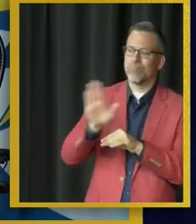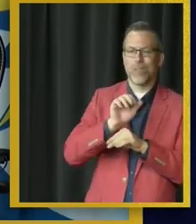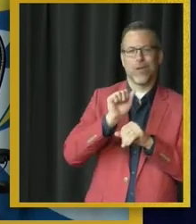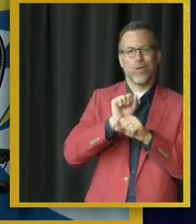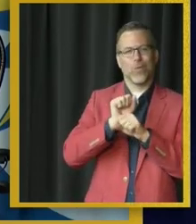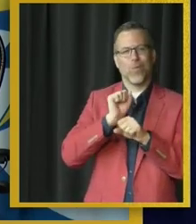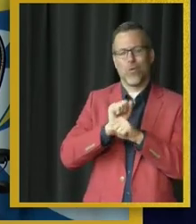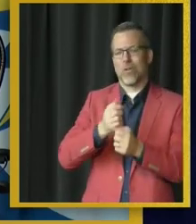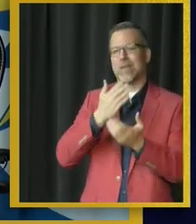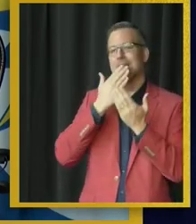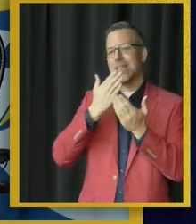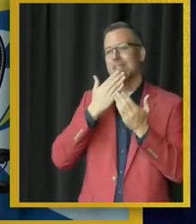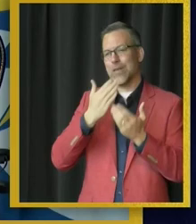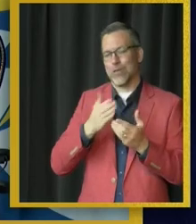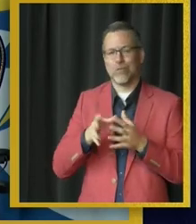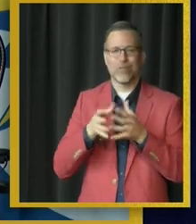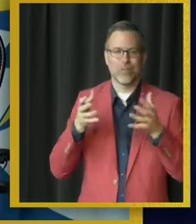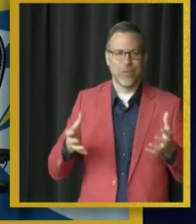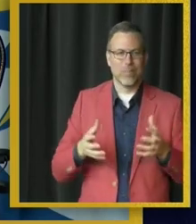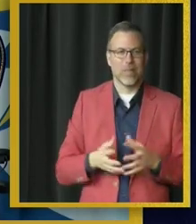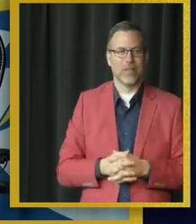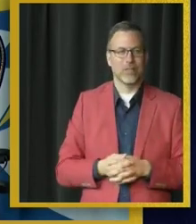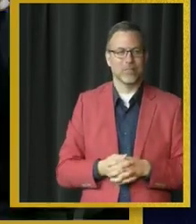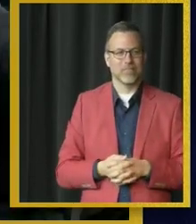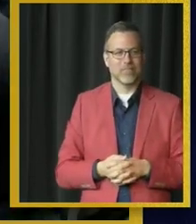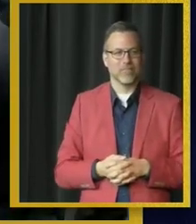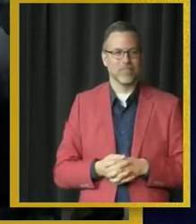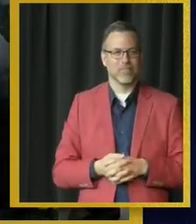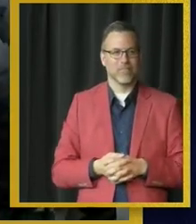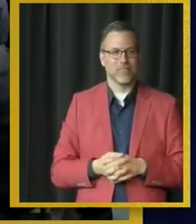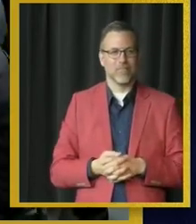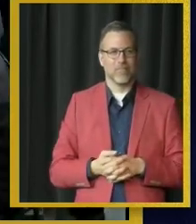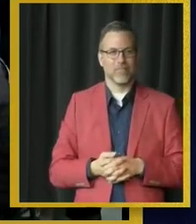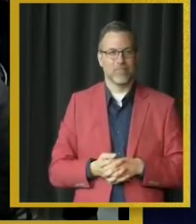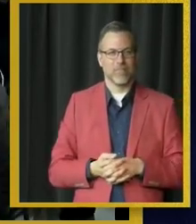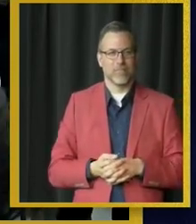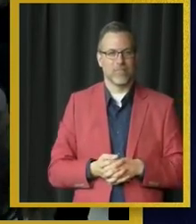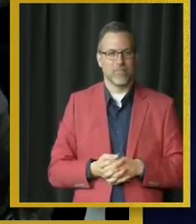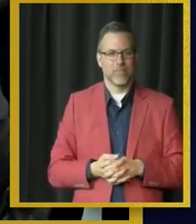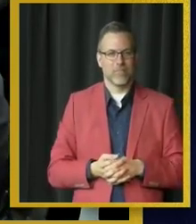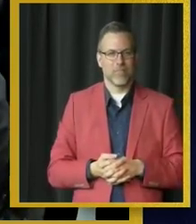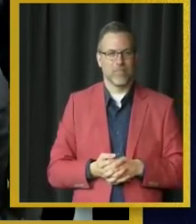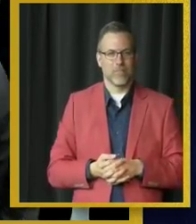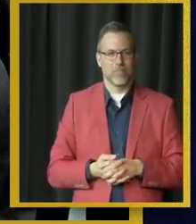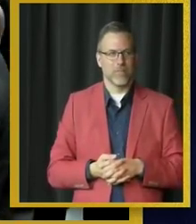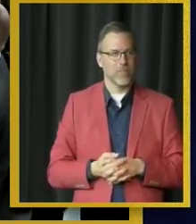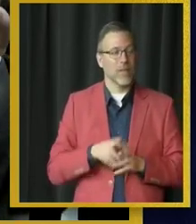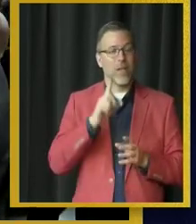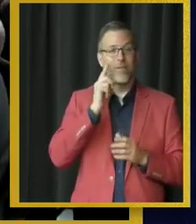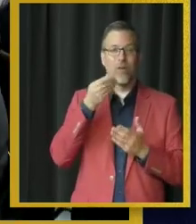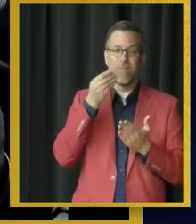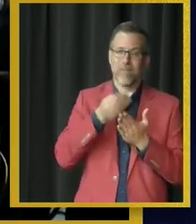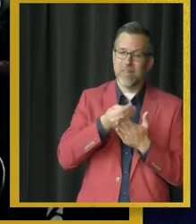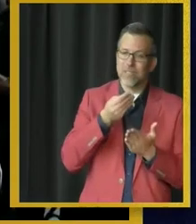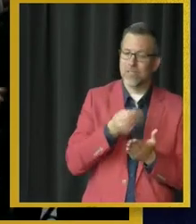result. Thank you. It is a reward for fiscal stewardship.